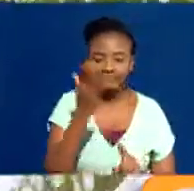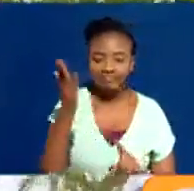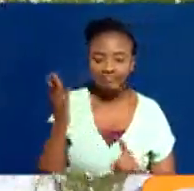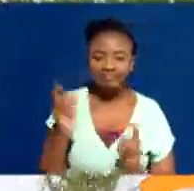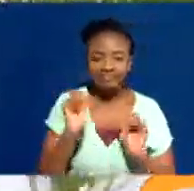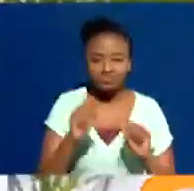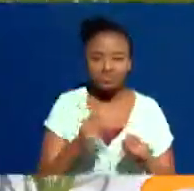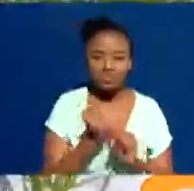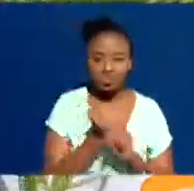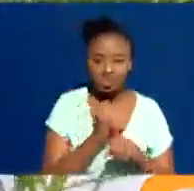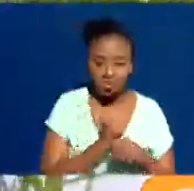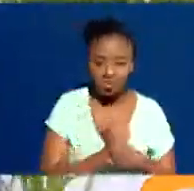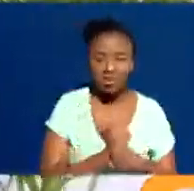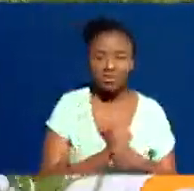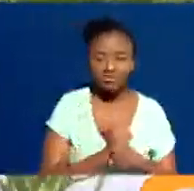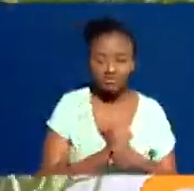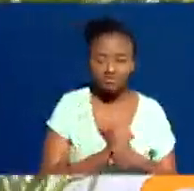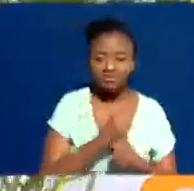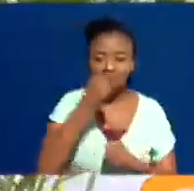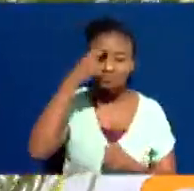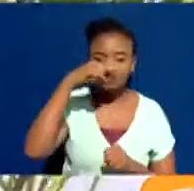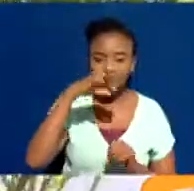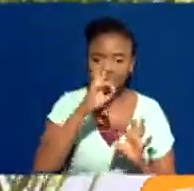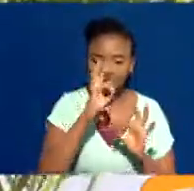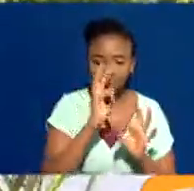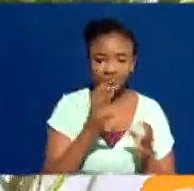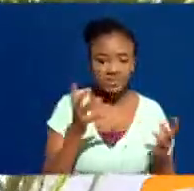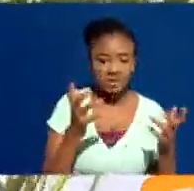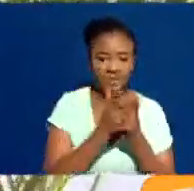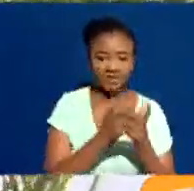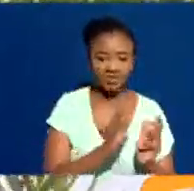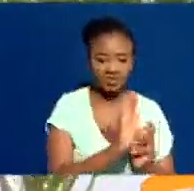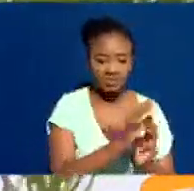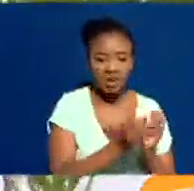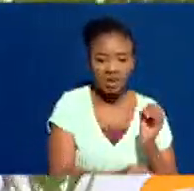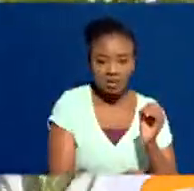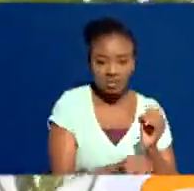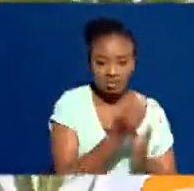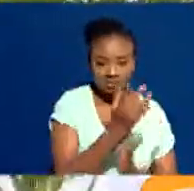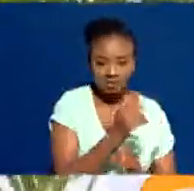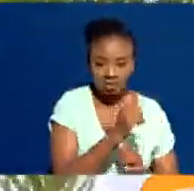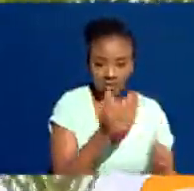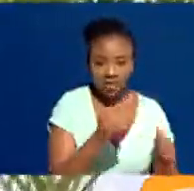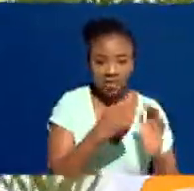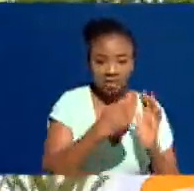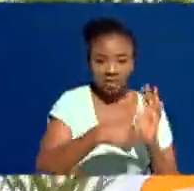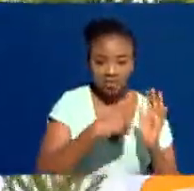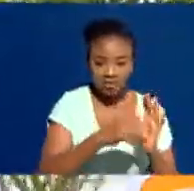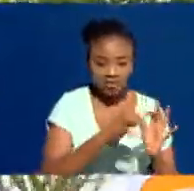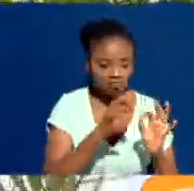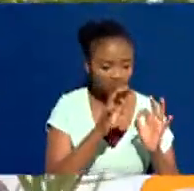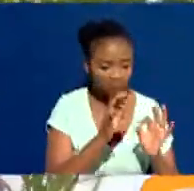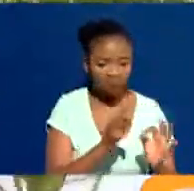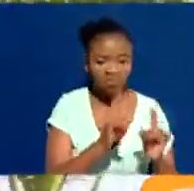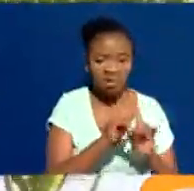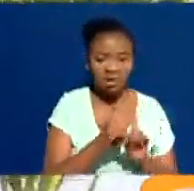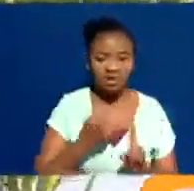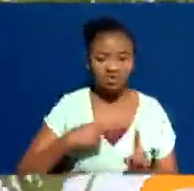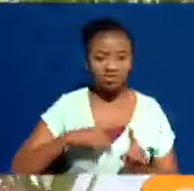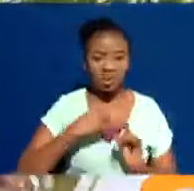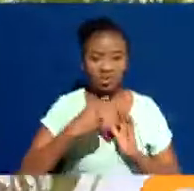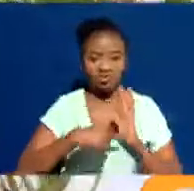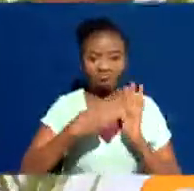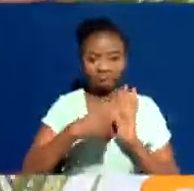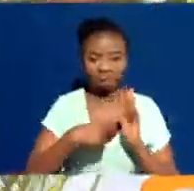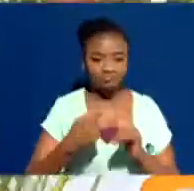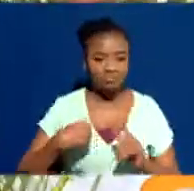can make a policy framework that favors production, that favors manufacture, that favors our industries,